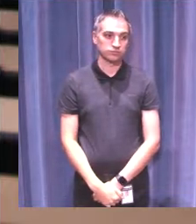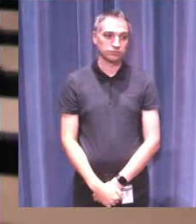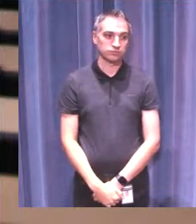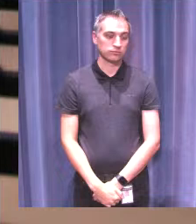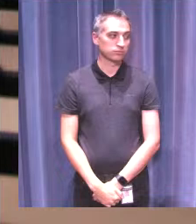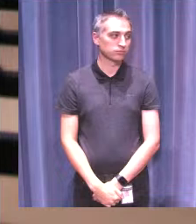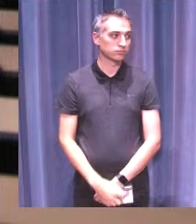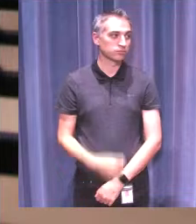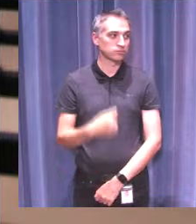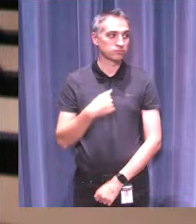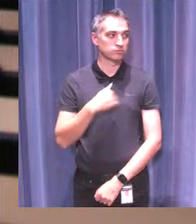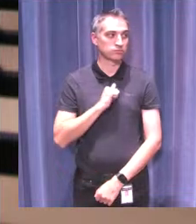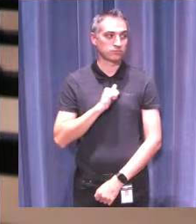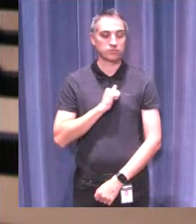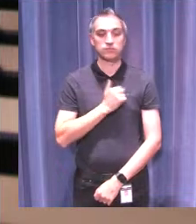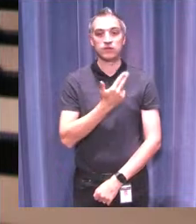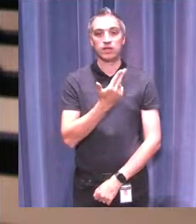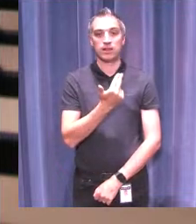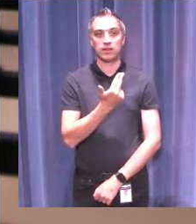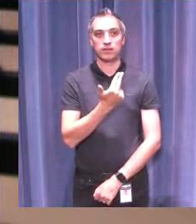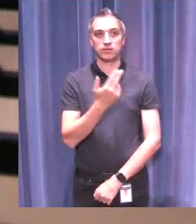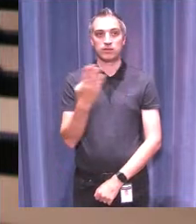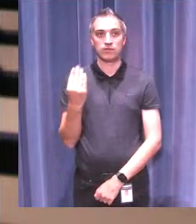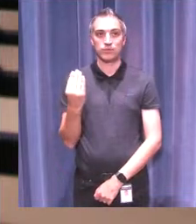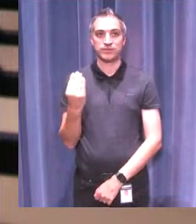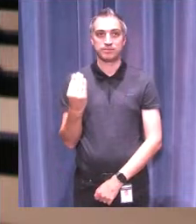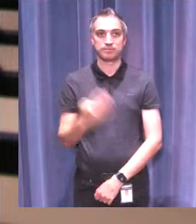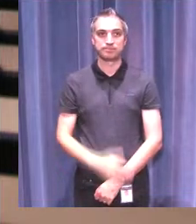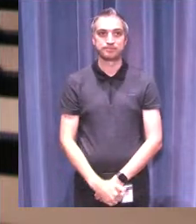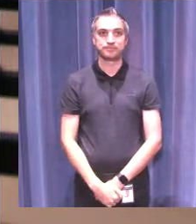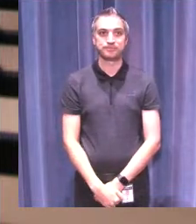I'll take 13 and 14.